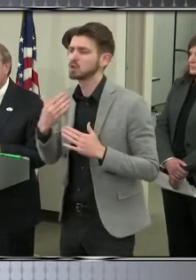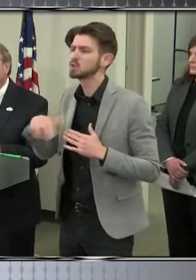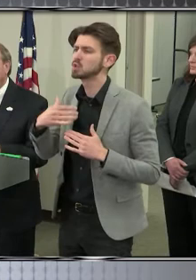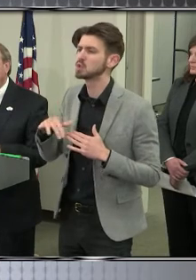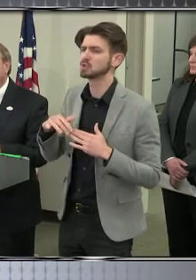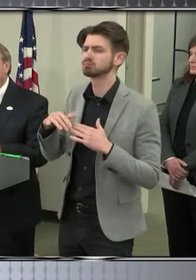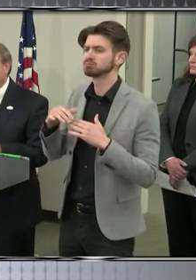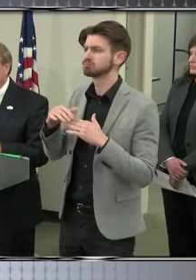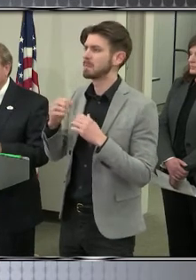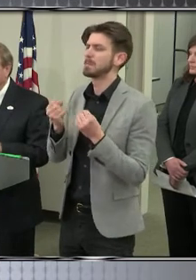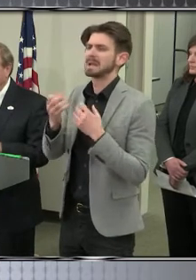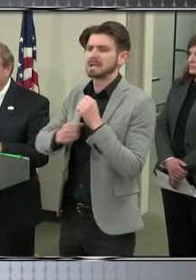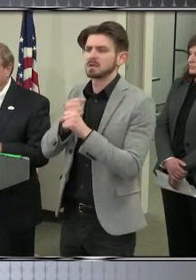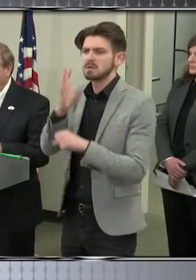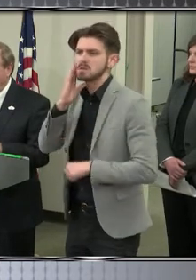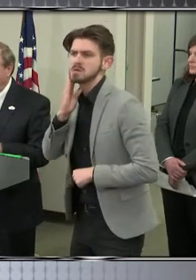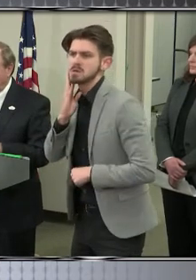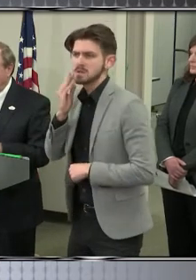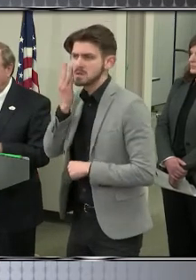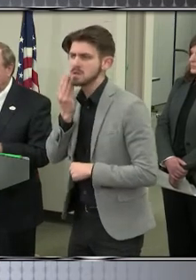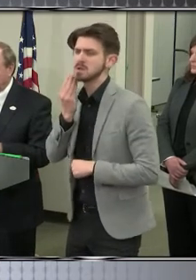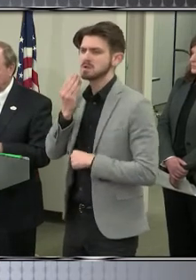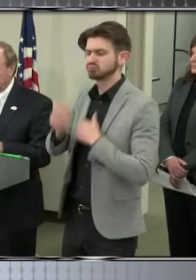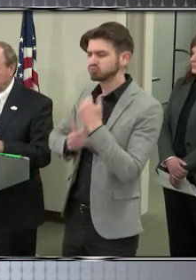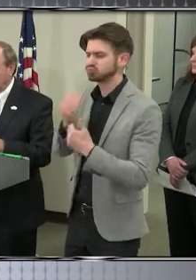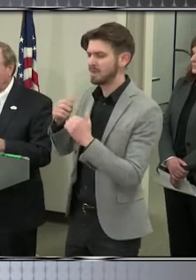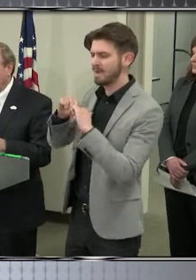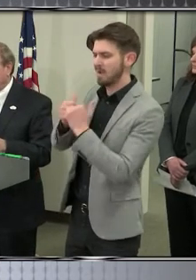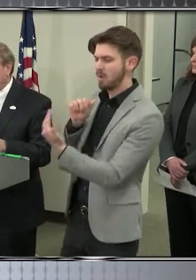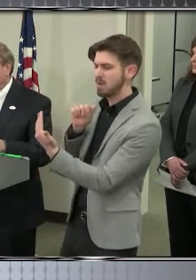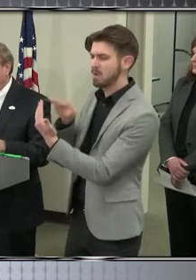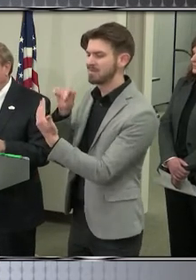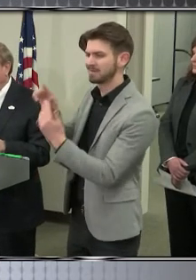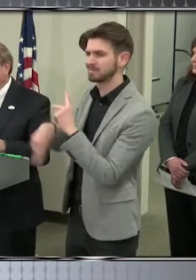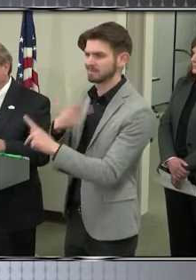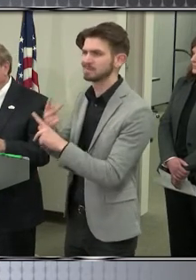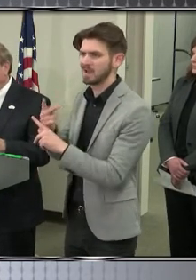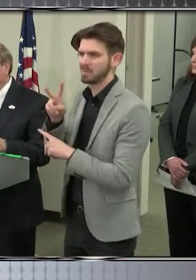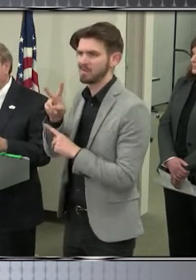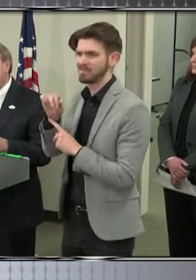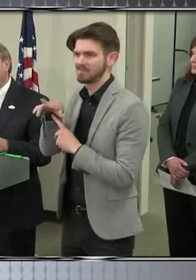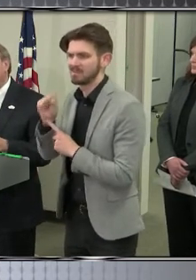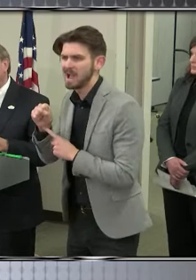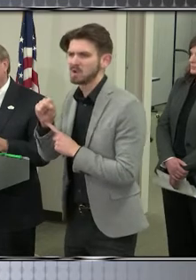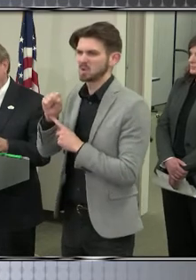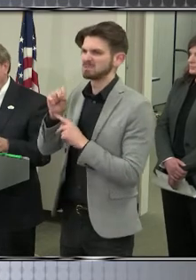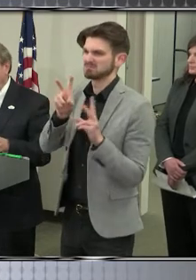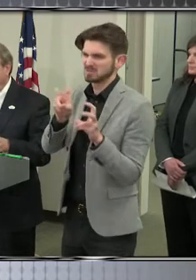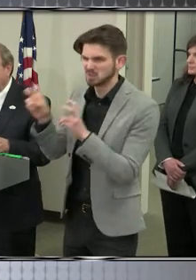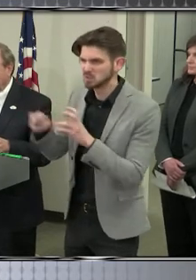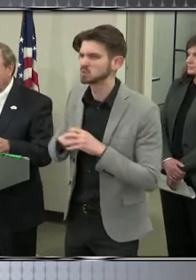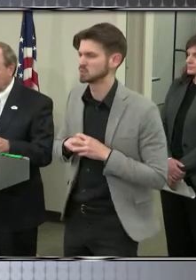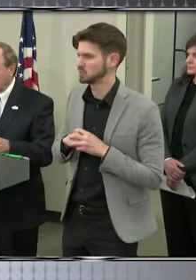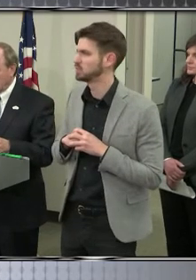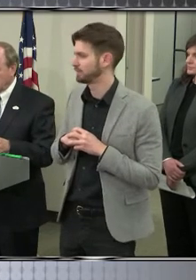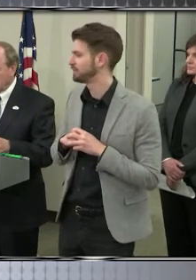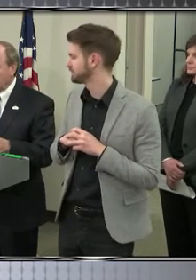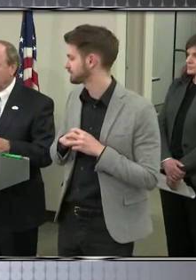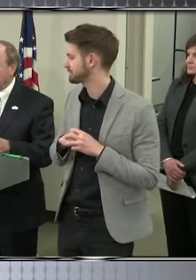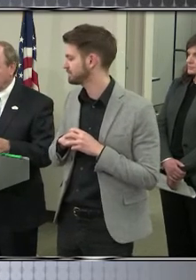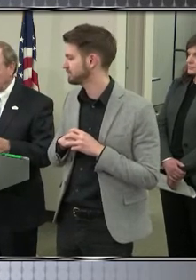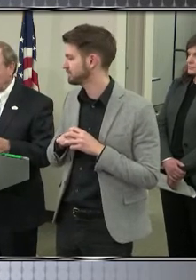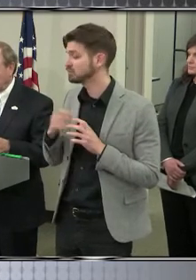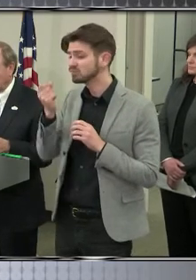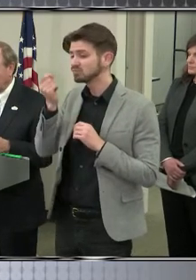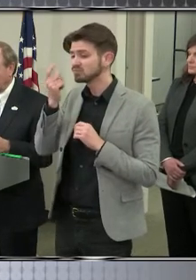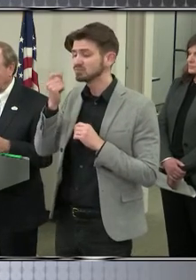emergencies. Last year, as you know, we combined the city and county offices of emergency management and brought together years of